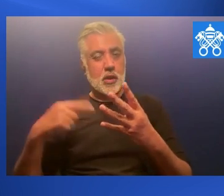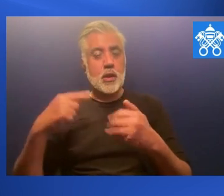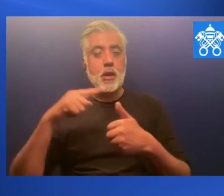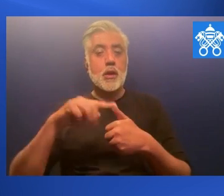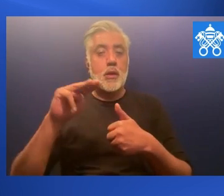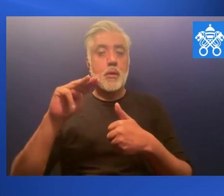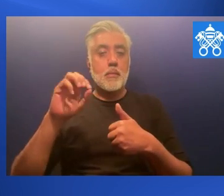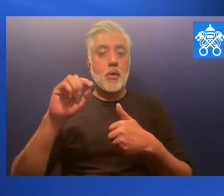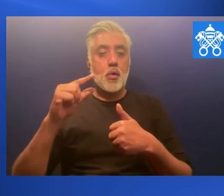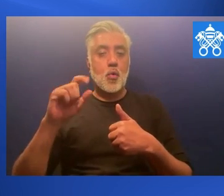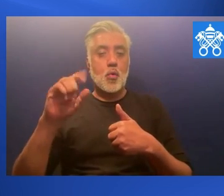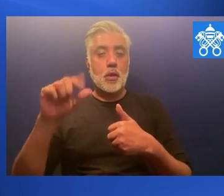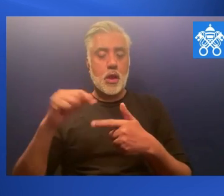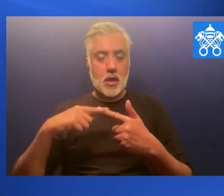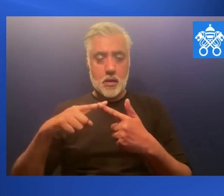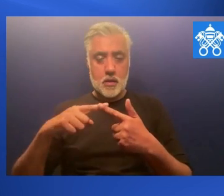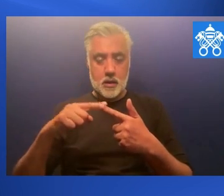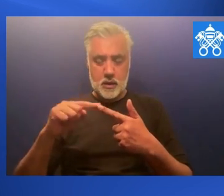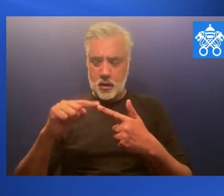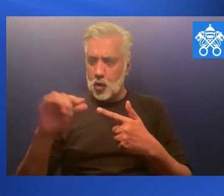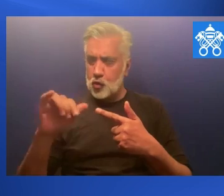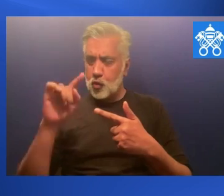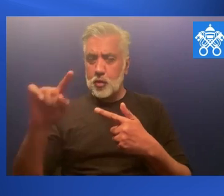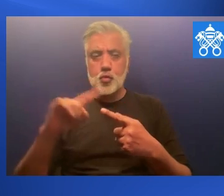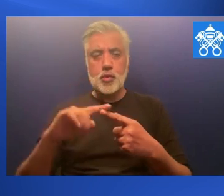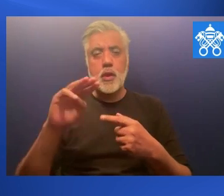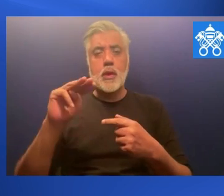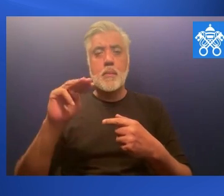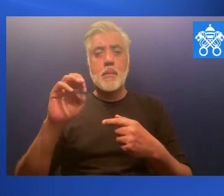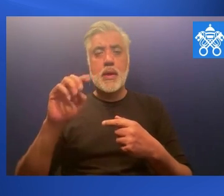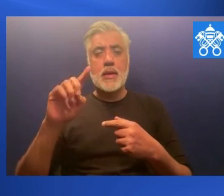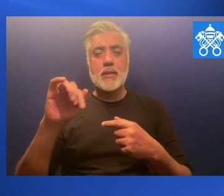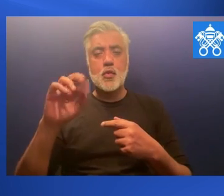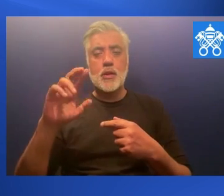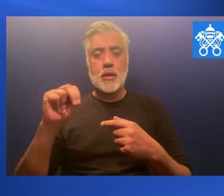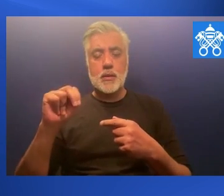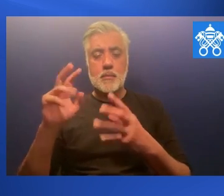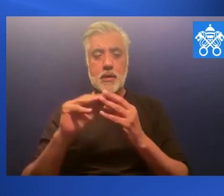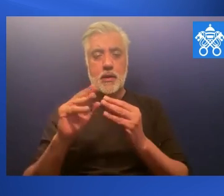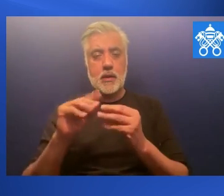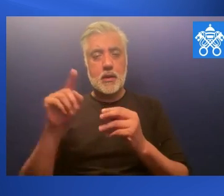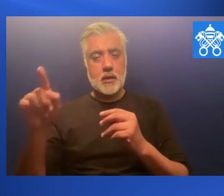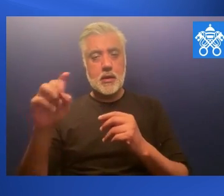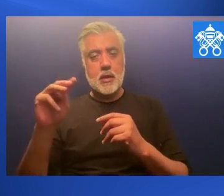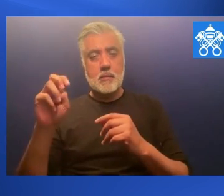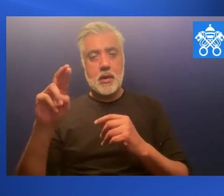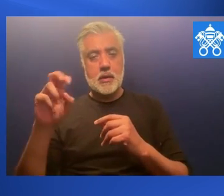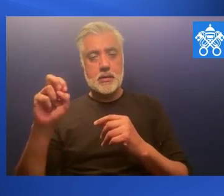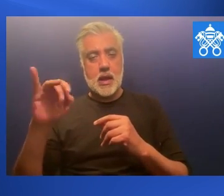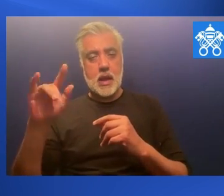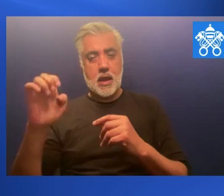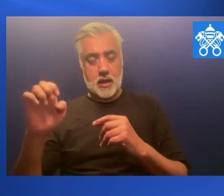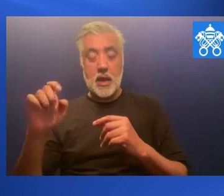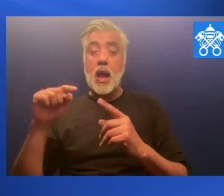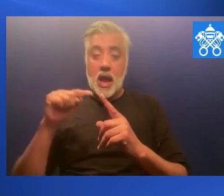Lisbon, Portugal for World Youth Day, Mongolia. And he went to the Mediterranean meeting